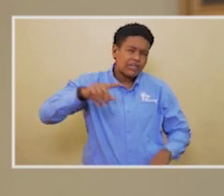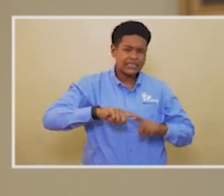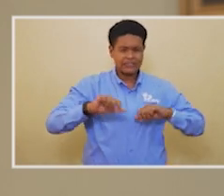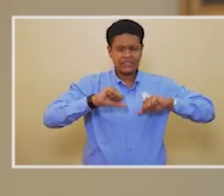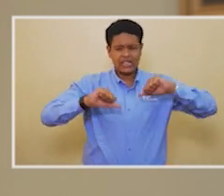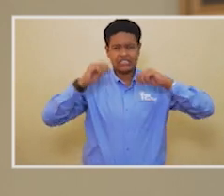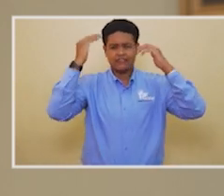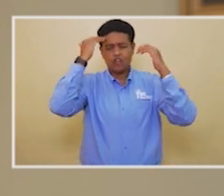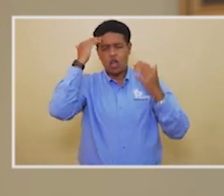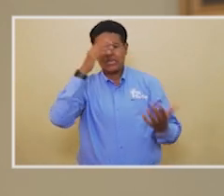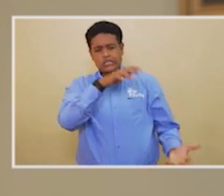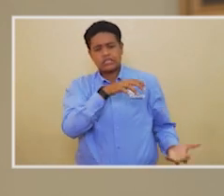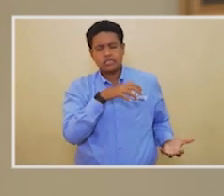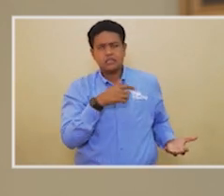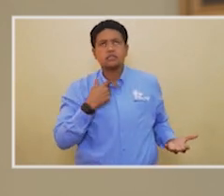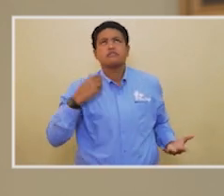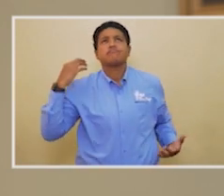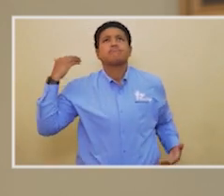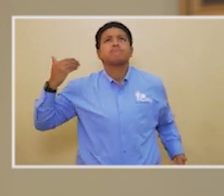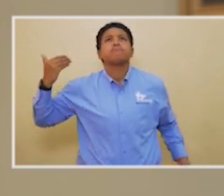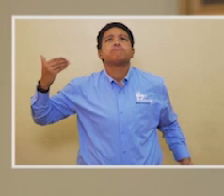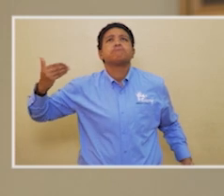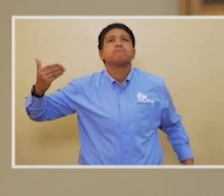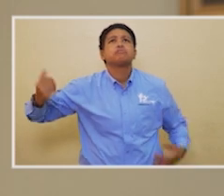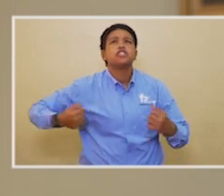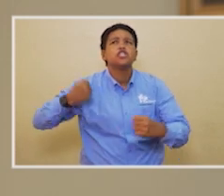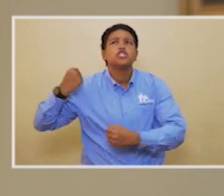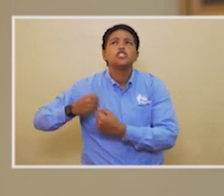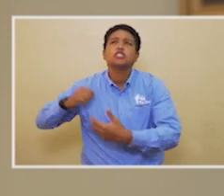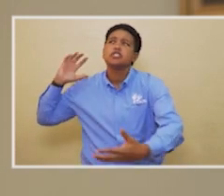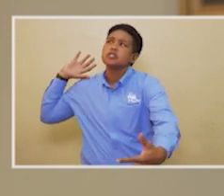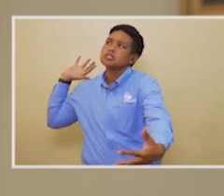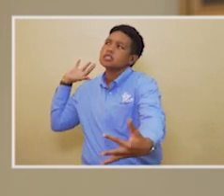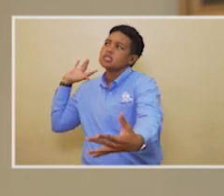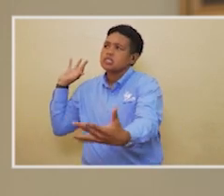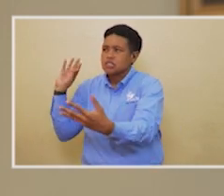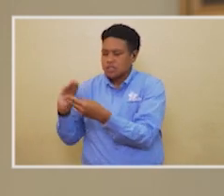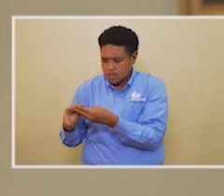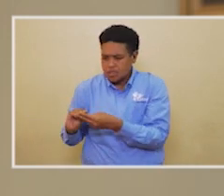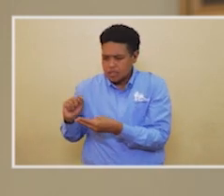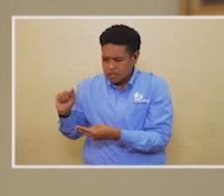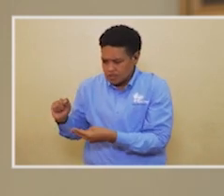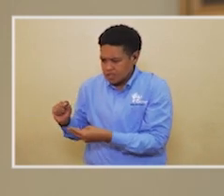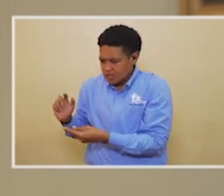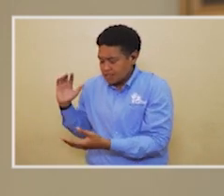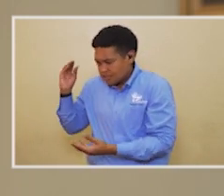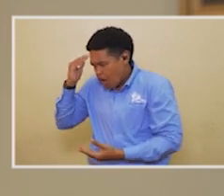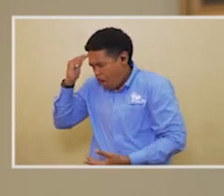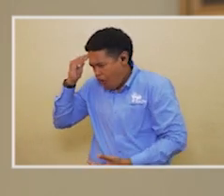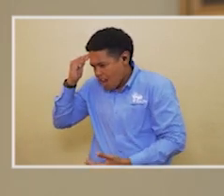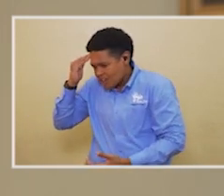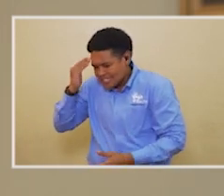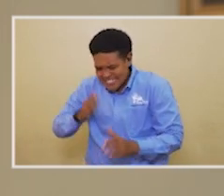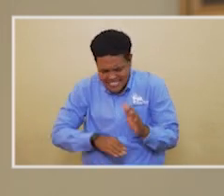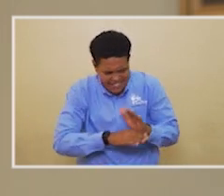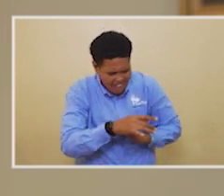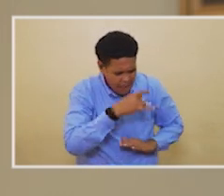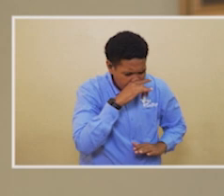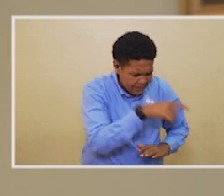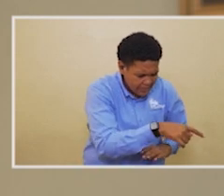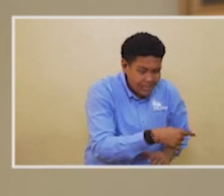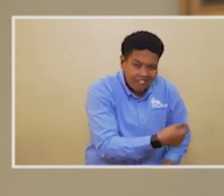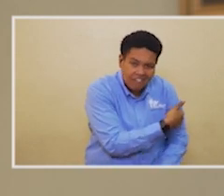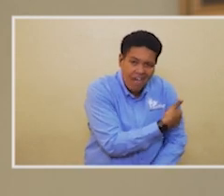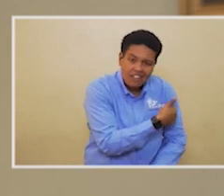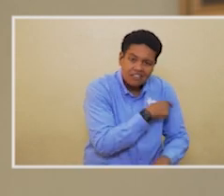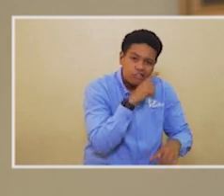scientific knowledge that we've built up over the decades developing the childhood vaccines that are so effective and safe,